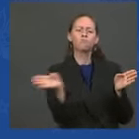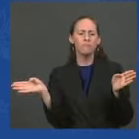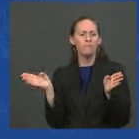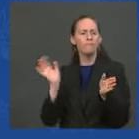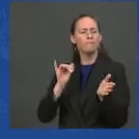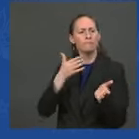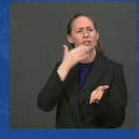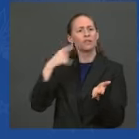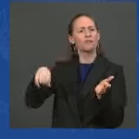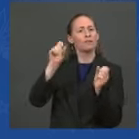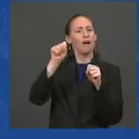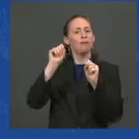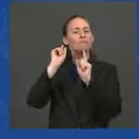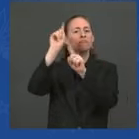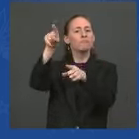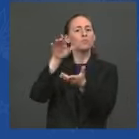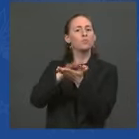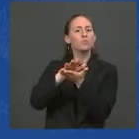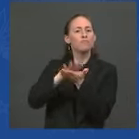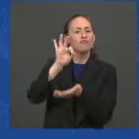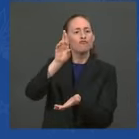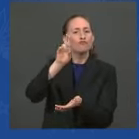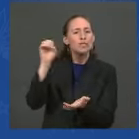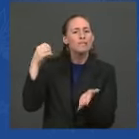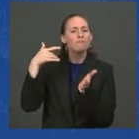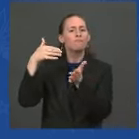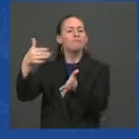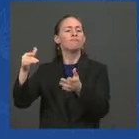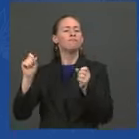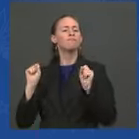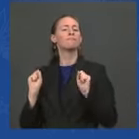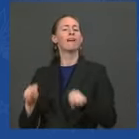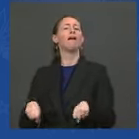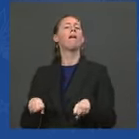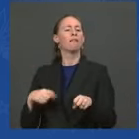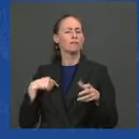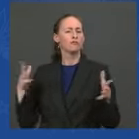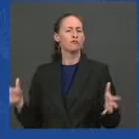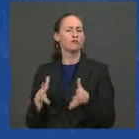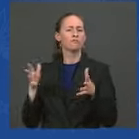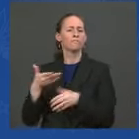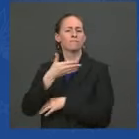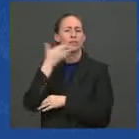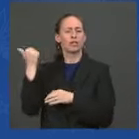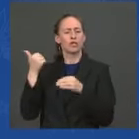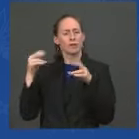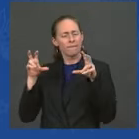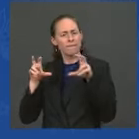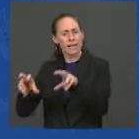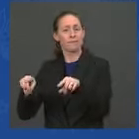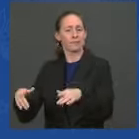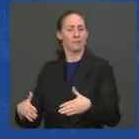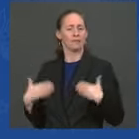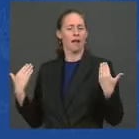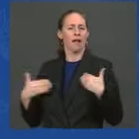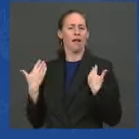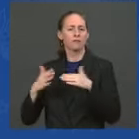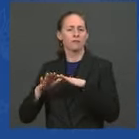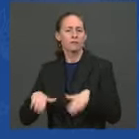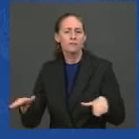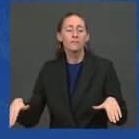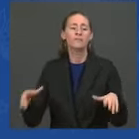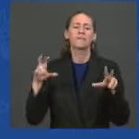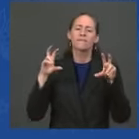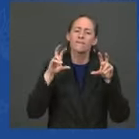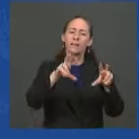20th century. It was a distinction and a decision to invest in our children and our families, and it's a major reason why